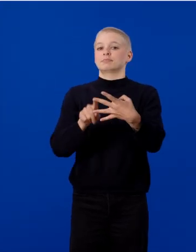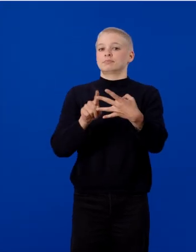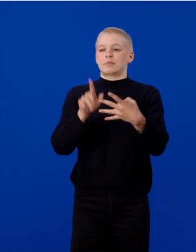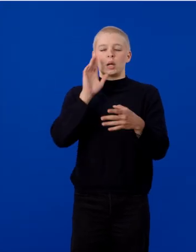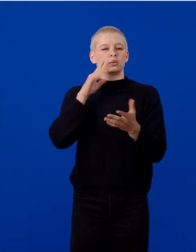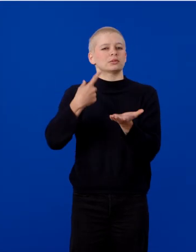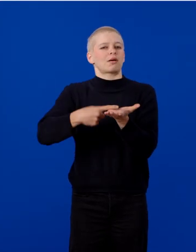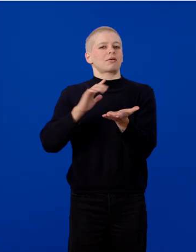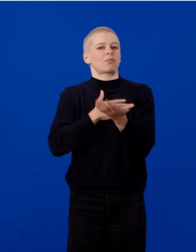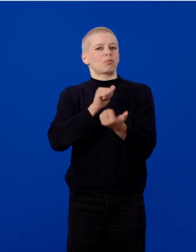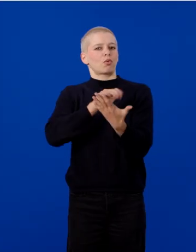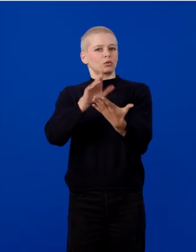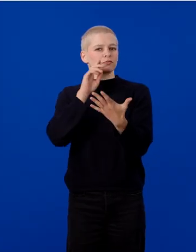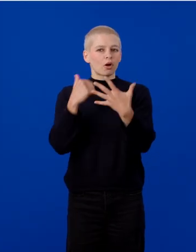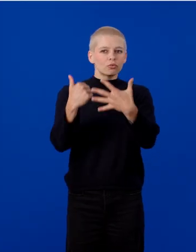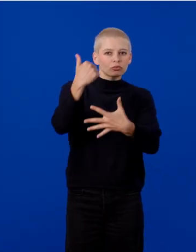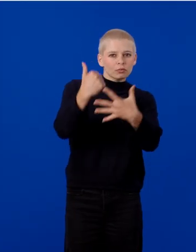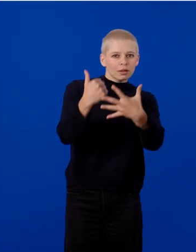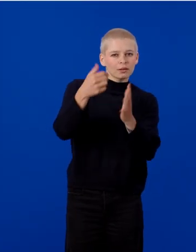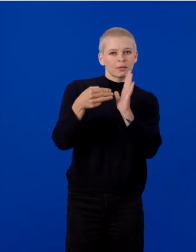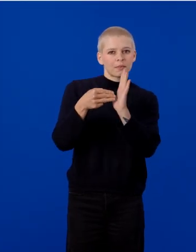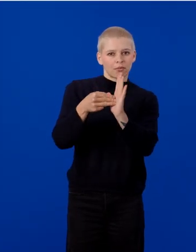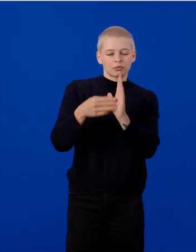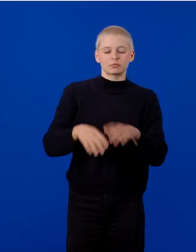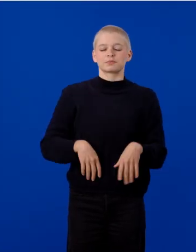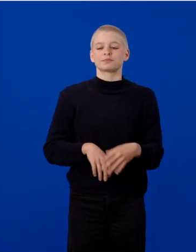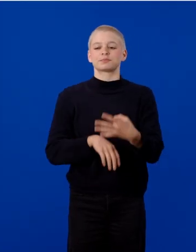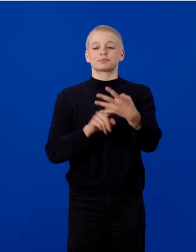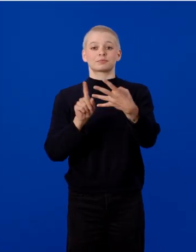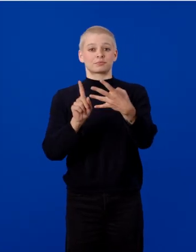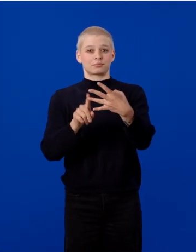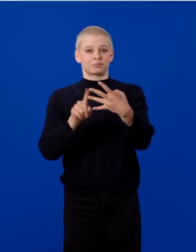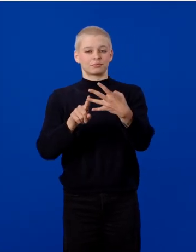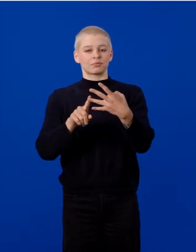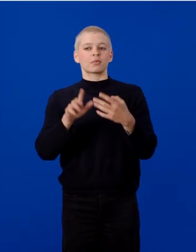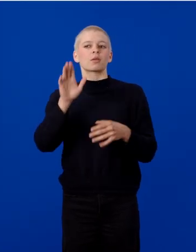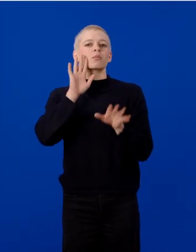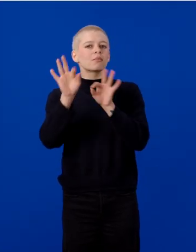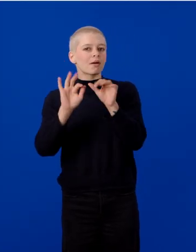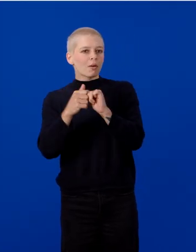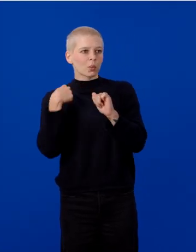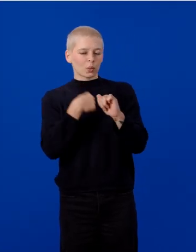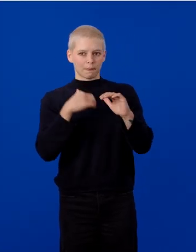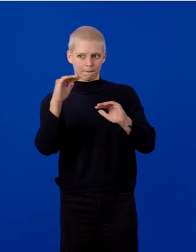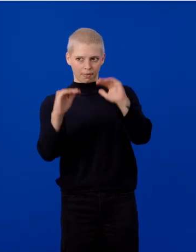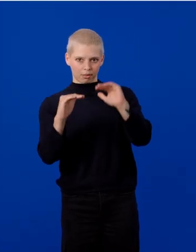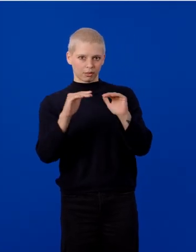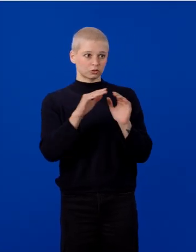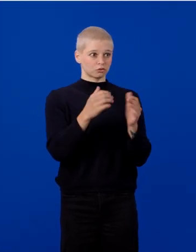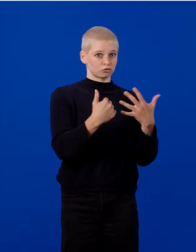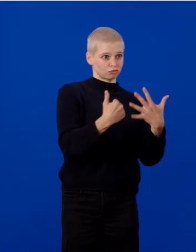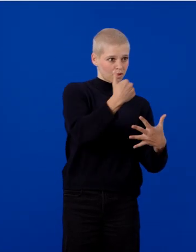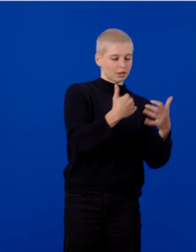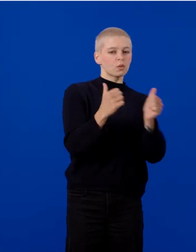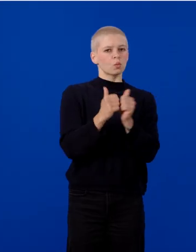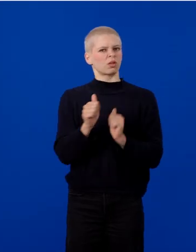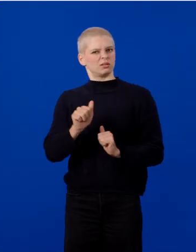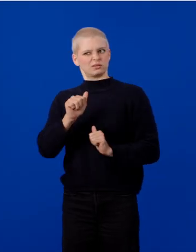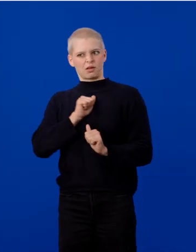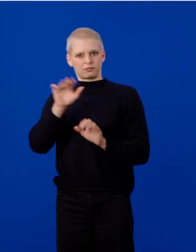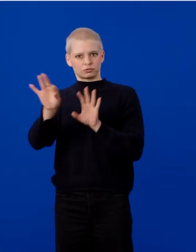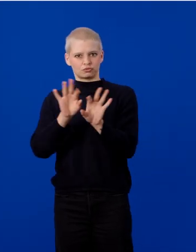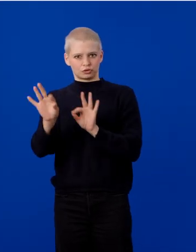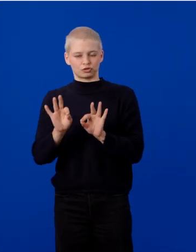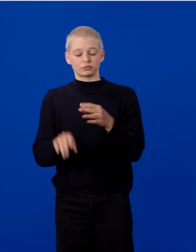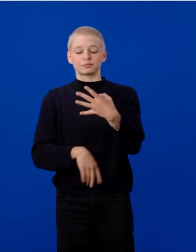to our ranking models. Third, I'll explain how we balance ranking with manual curation. And last,